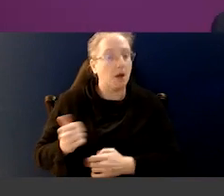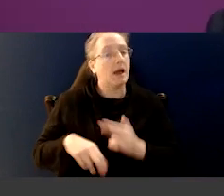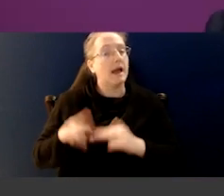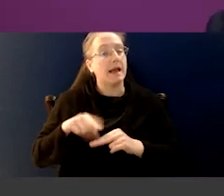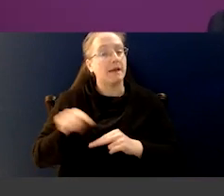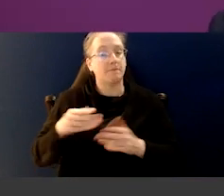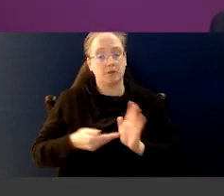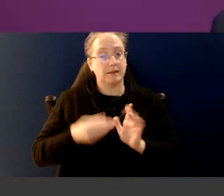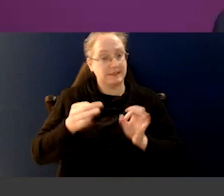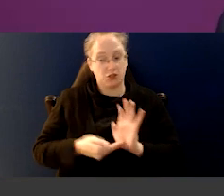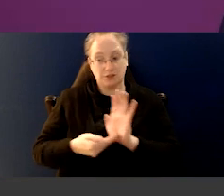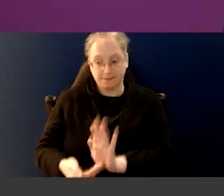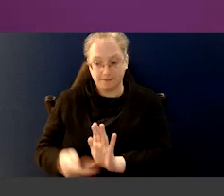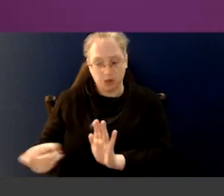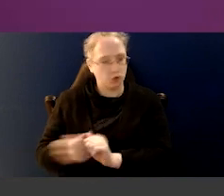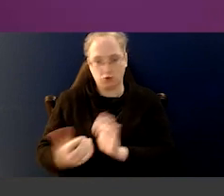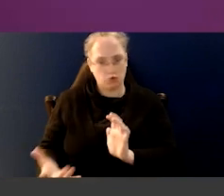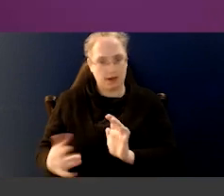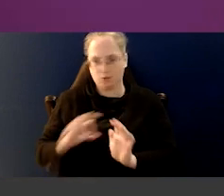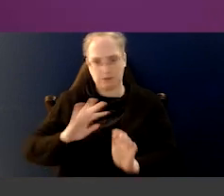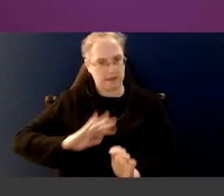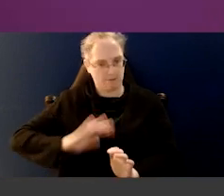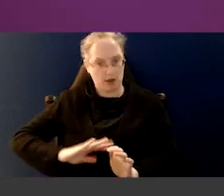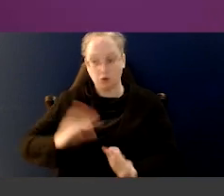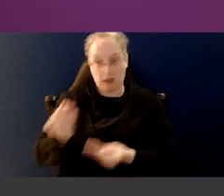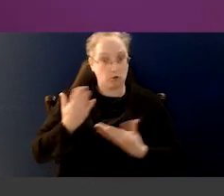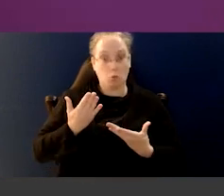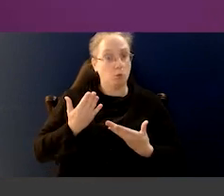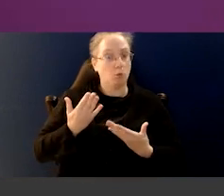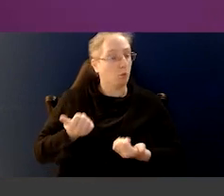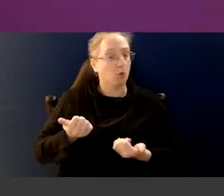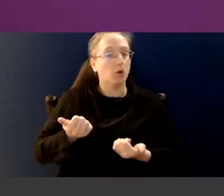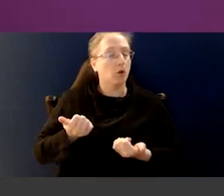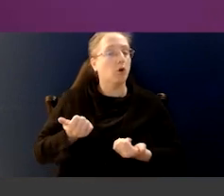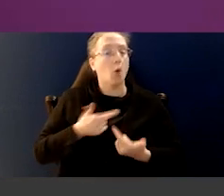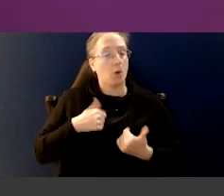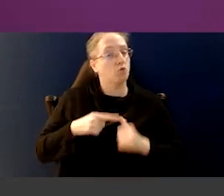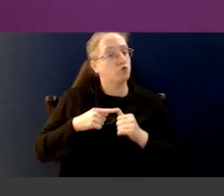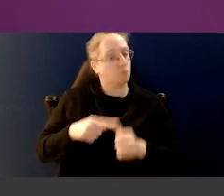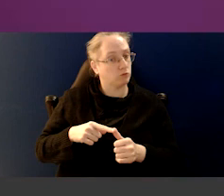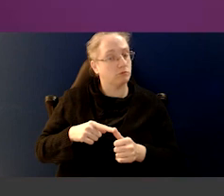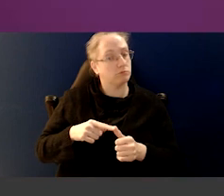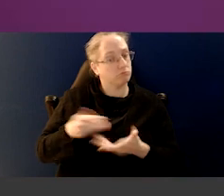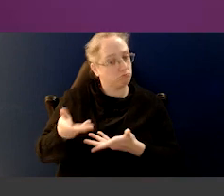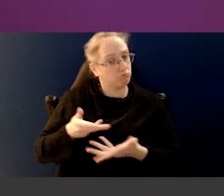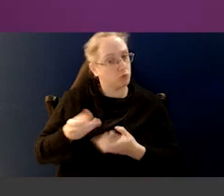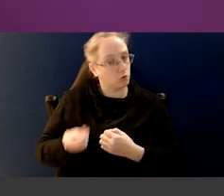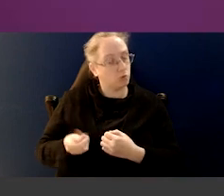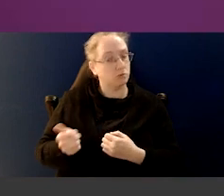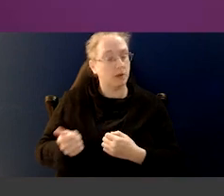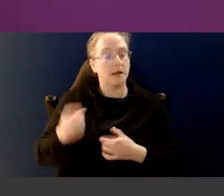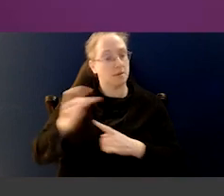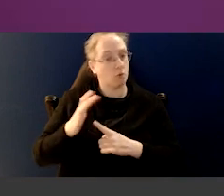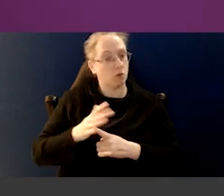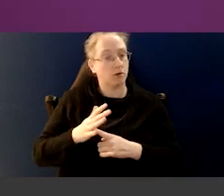know, and we will, respond to you. I think that's a really important part, or someone from the assessment team will reach out to